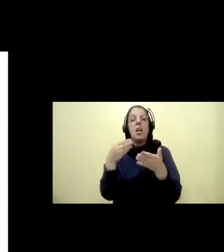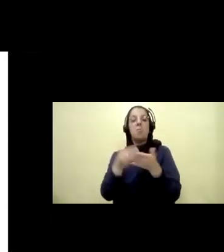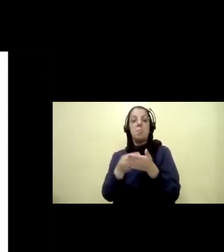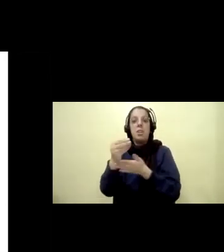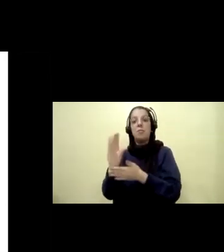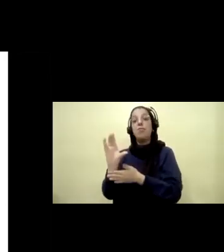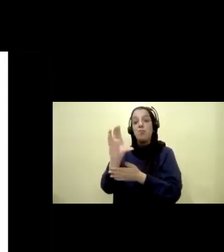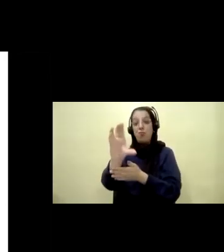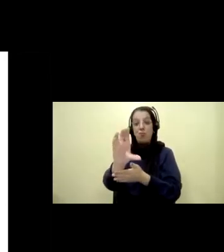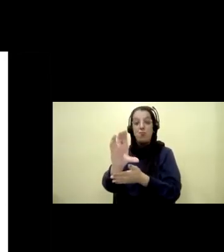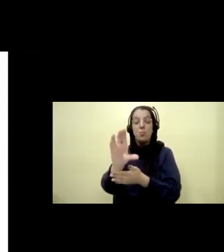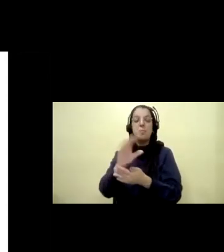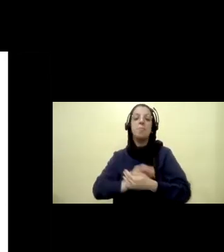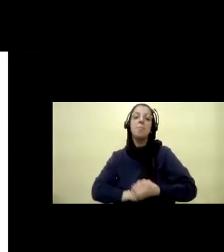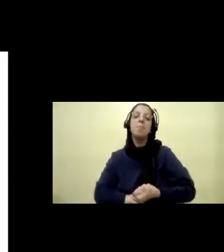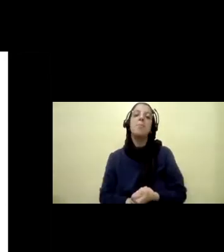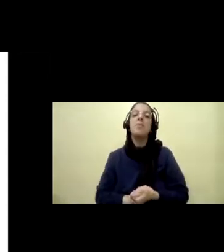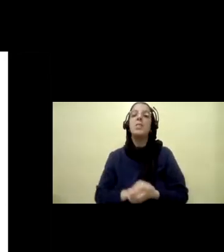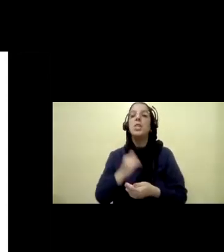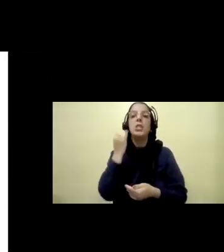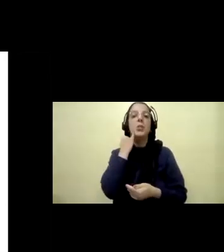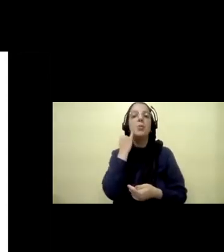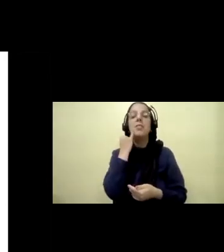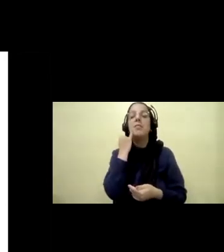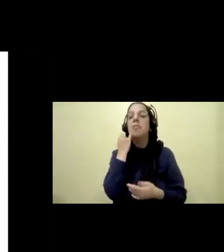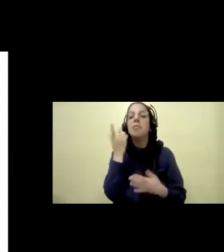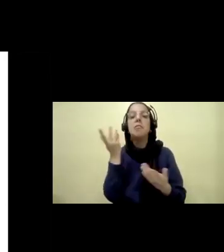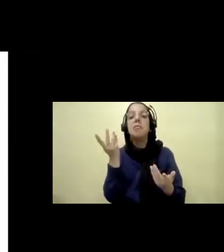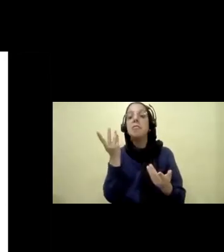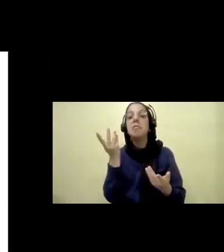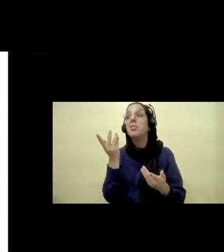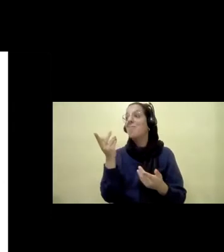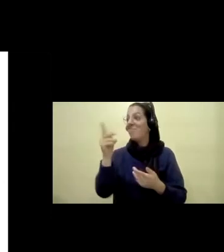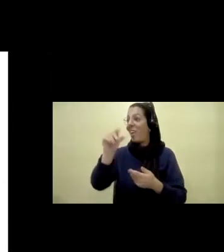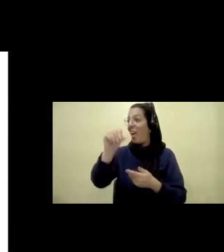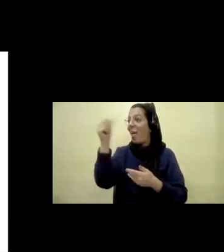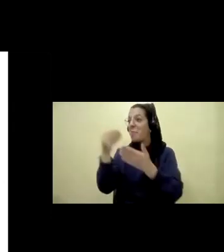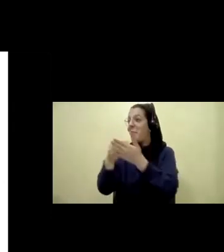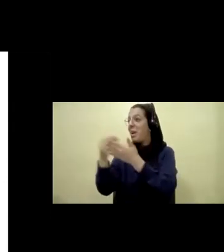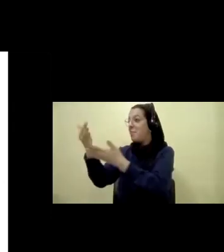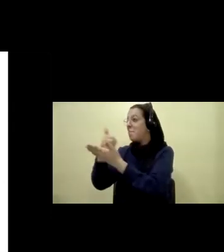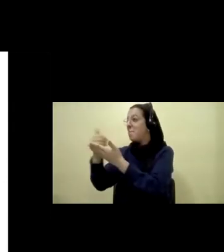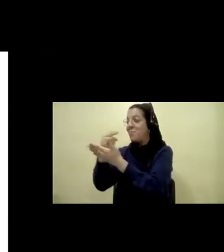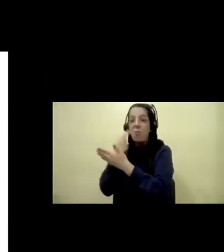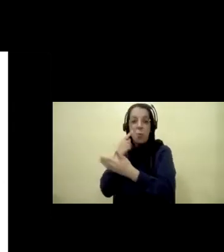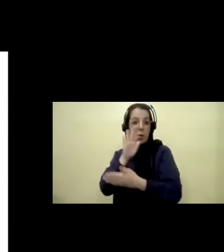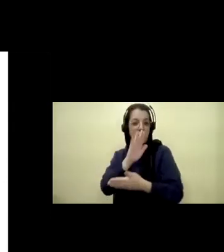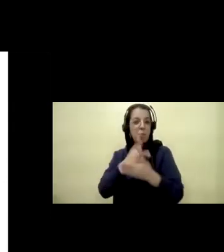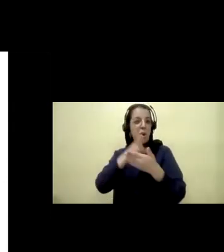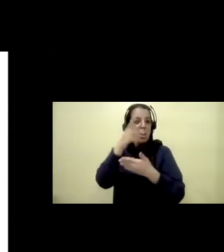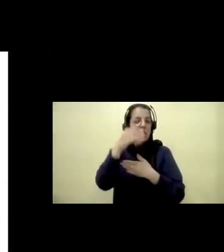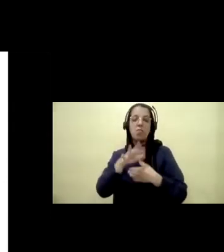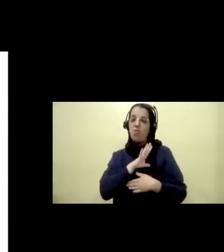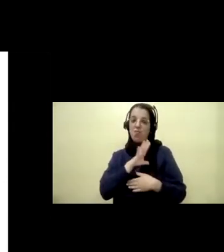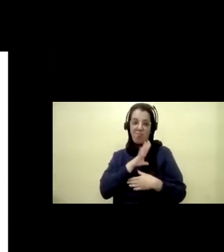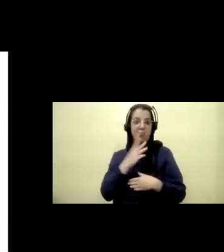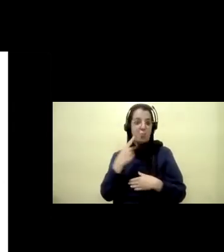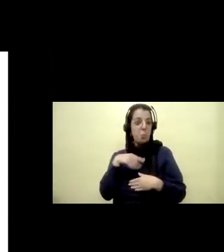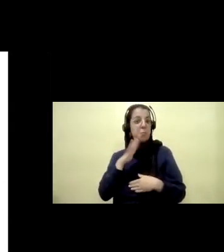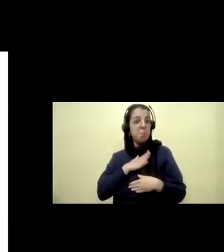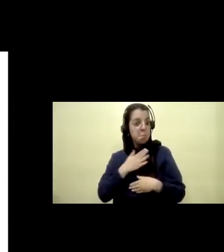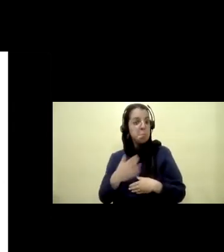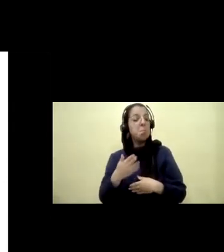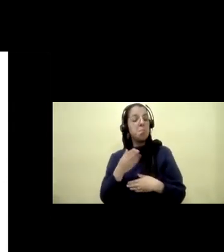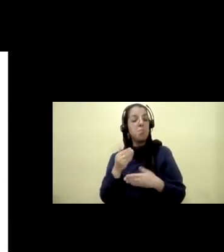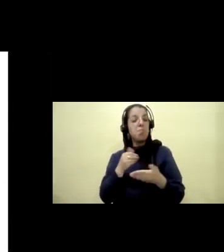expenses. So if you don't have any other sources of revenue for this project, that's fine. That's